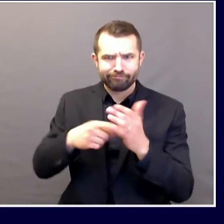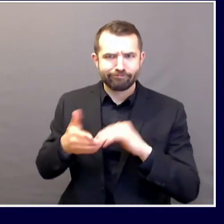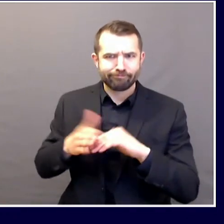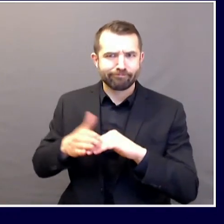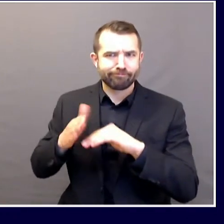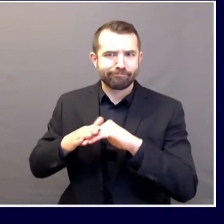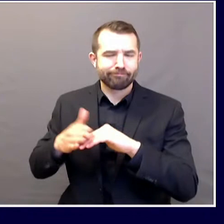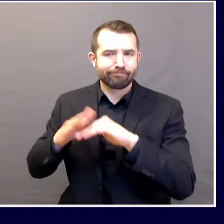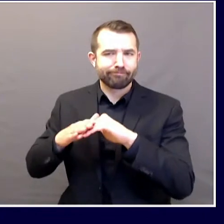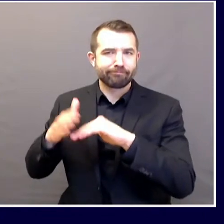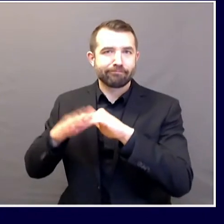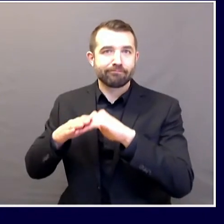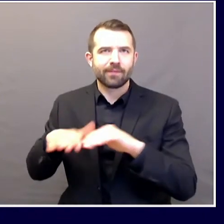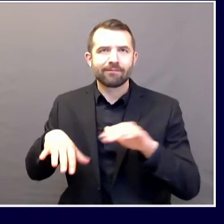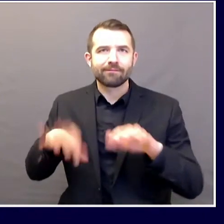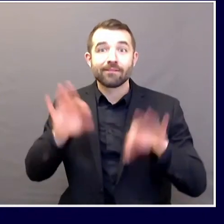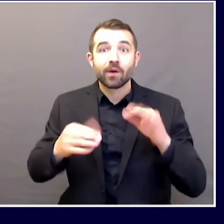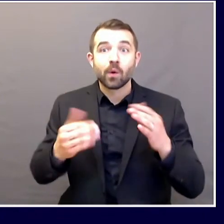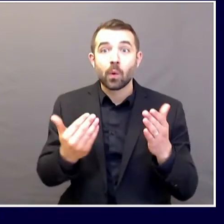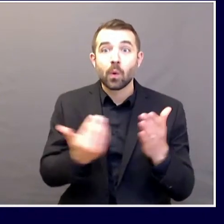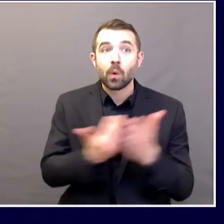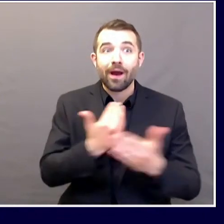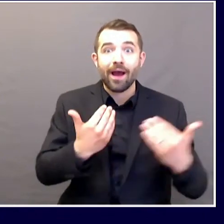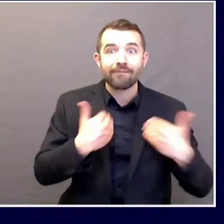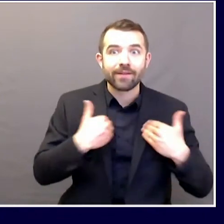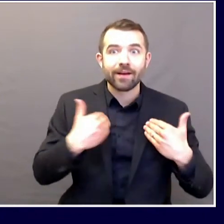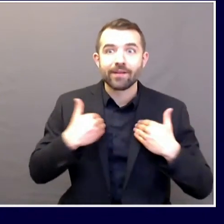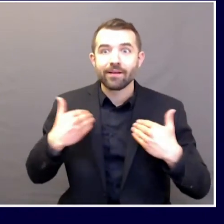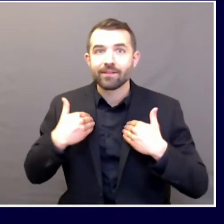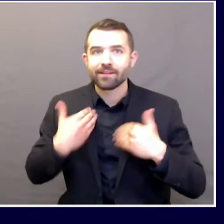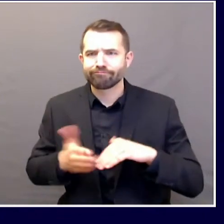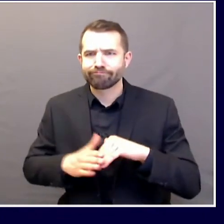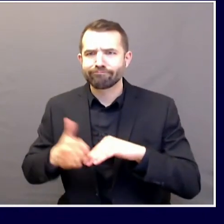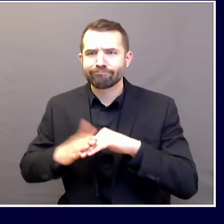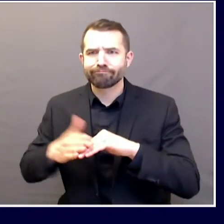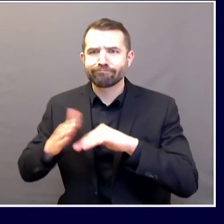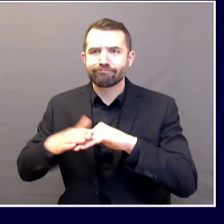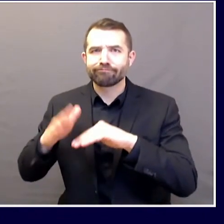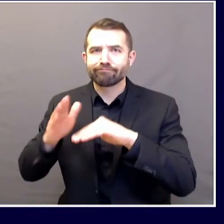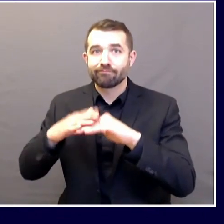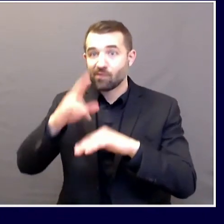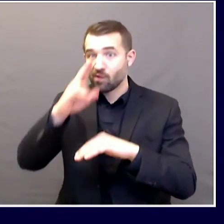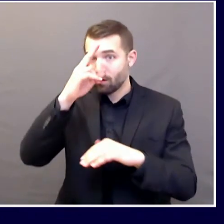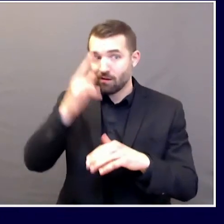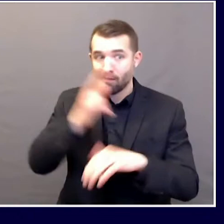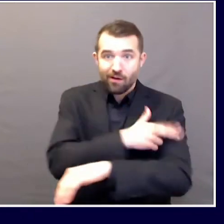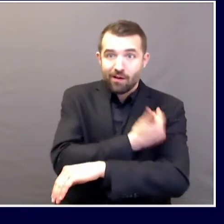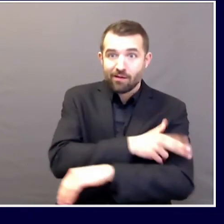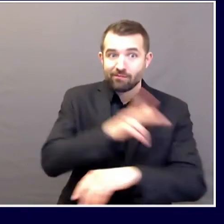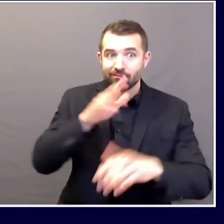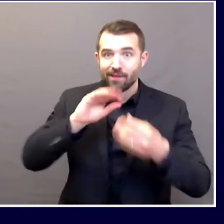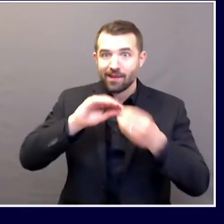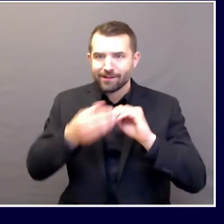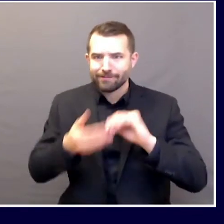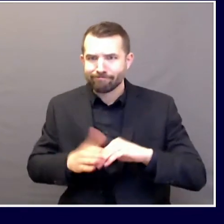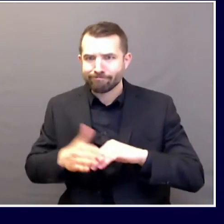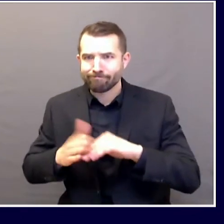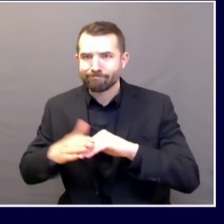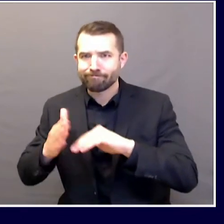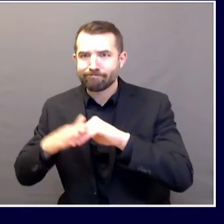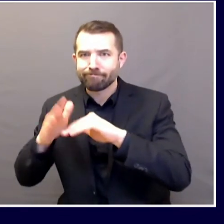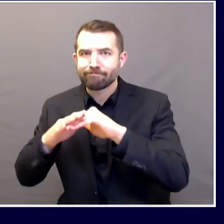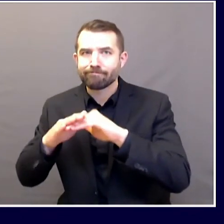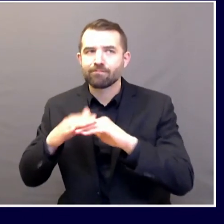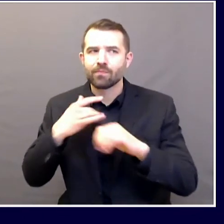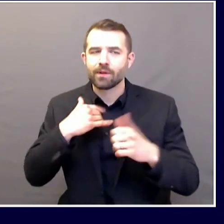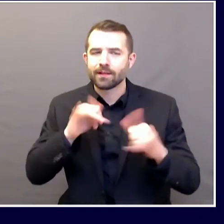new cases, as well as very slightly things like hospitalizations. We're keeping a very close eye on these epidemiological